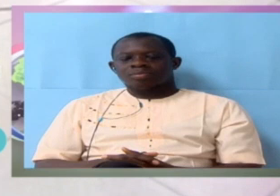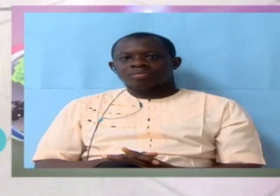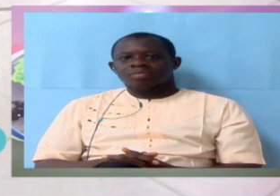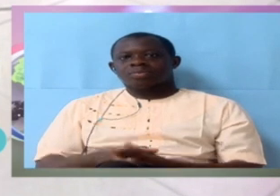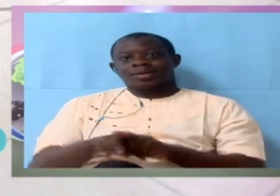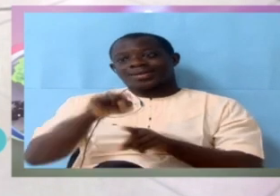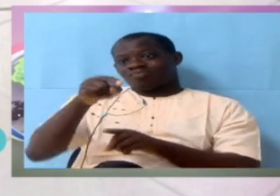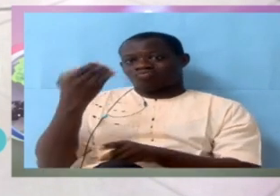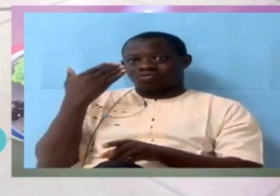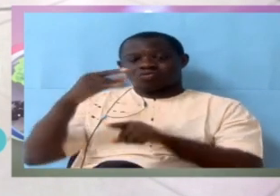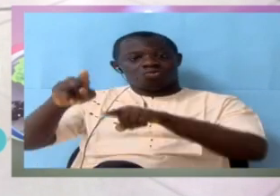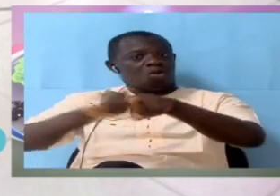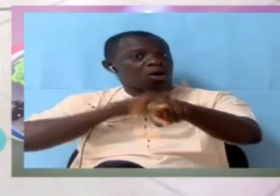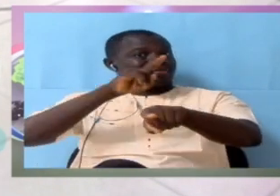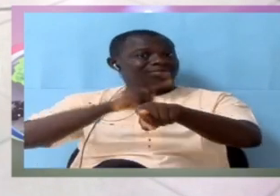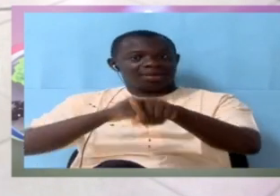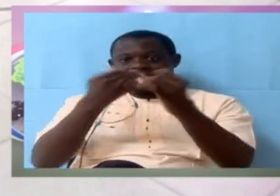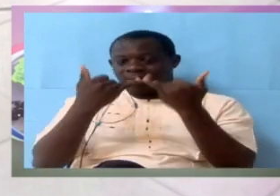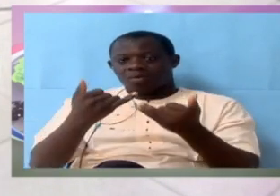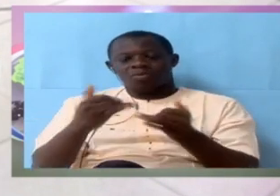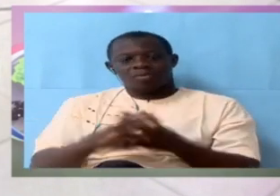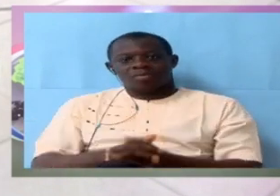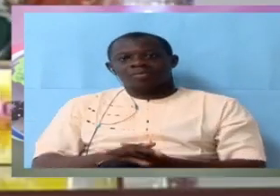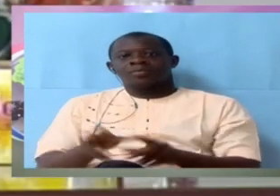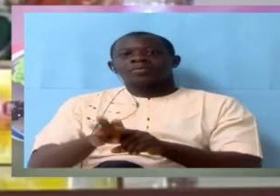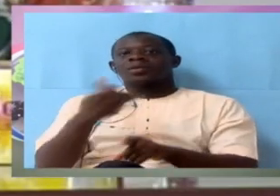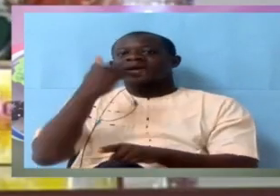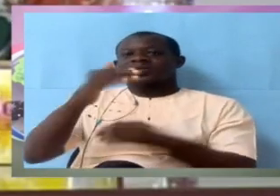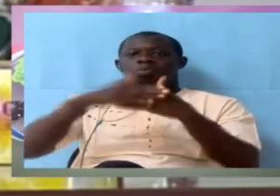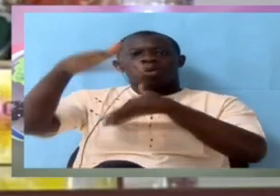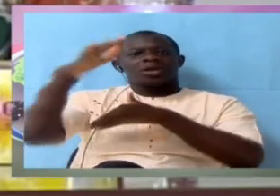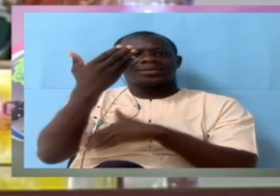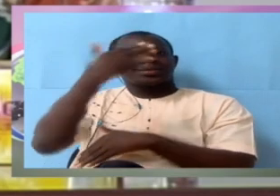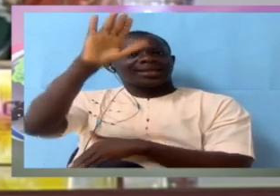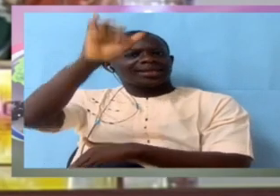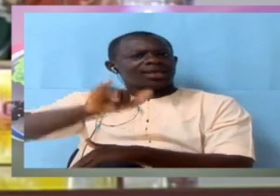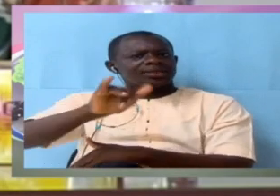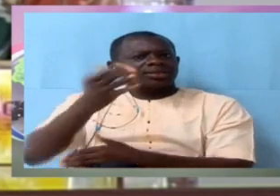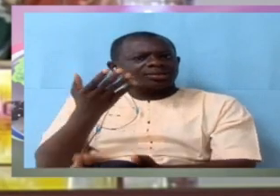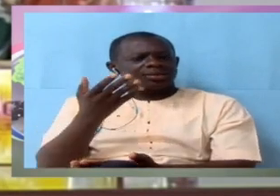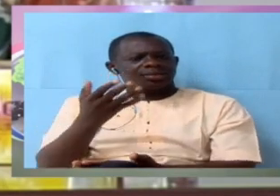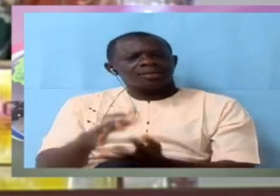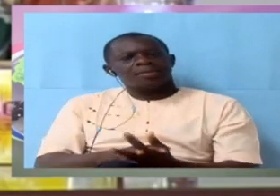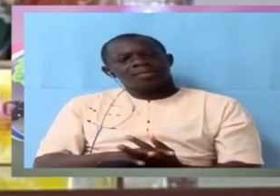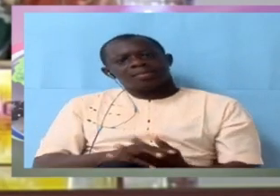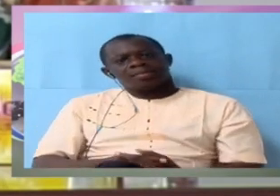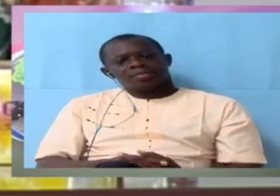That was quite a long time. Has it been more than 10 years? Atambita sanji tangola labang.